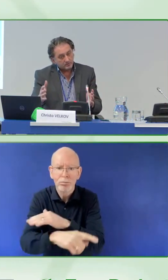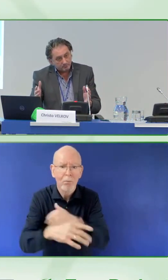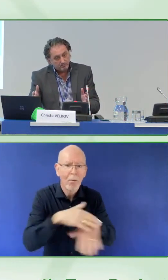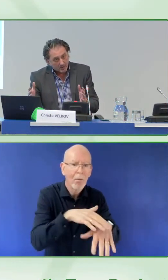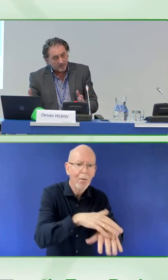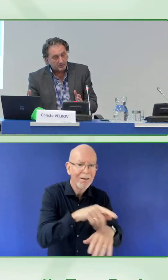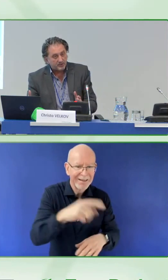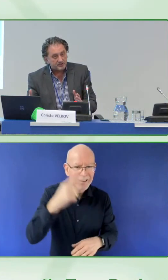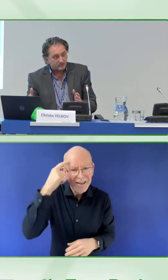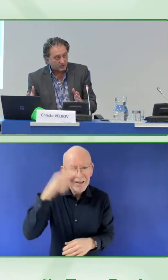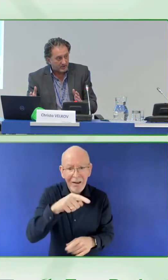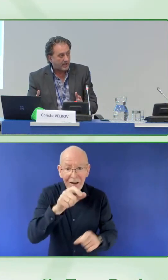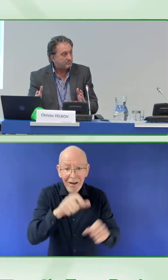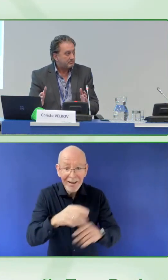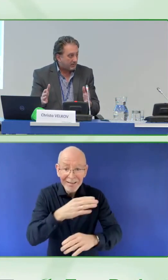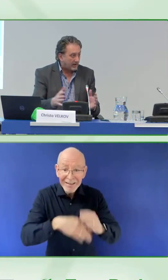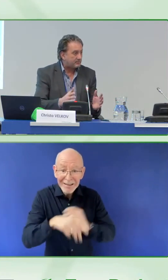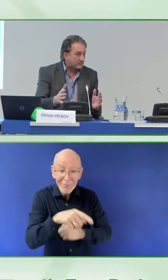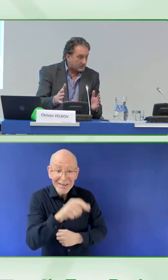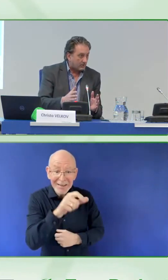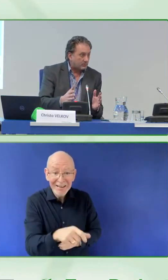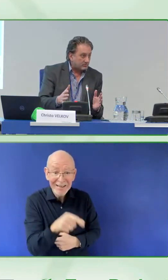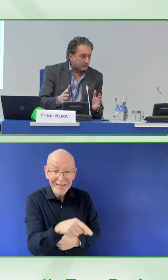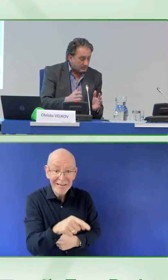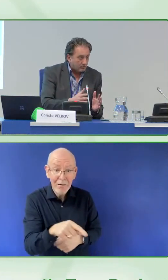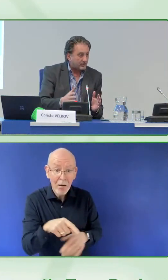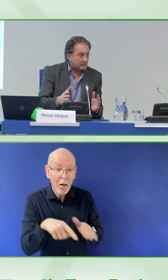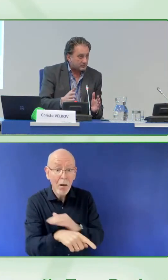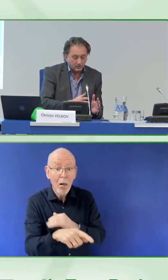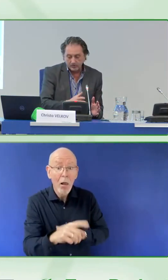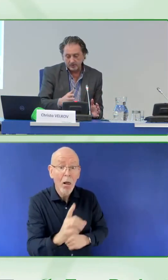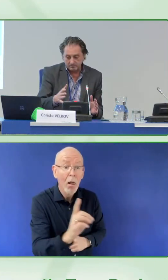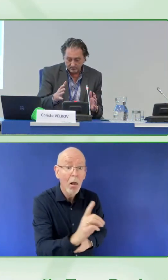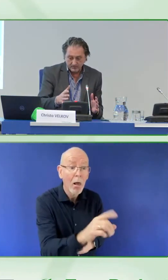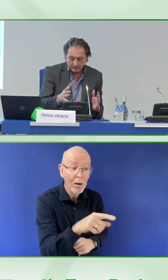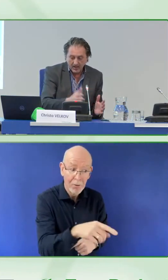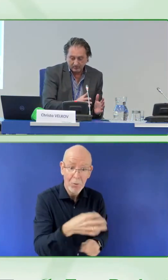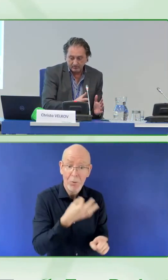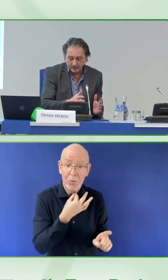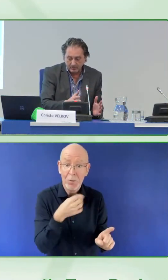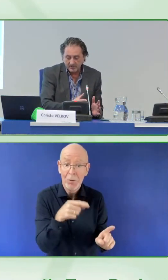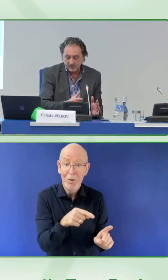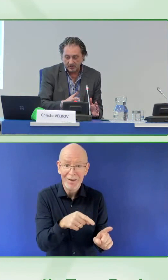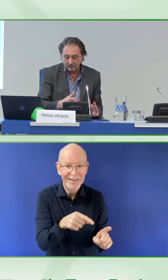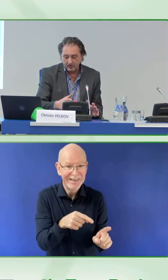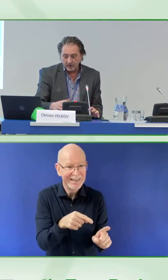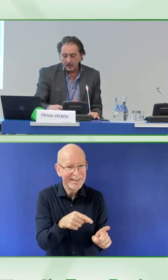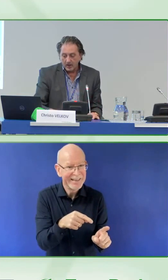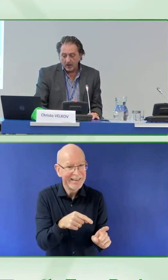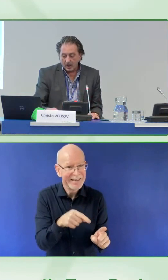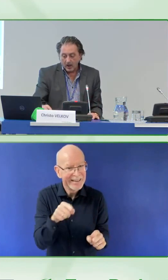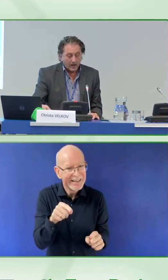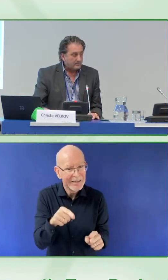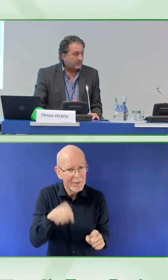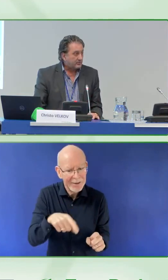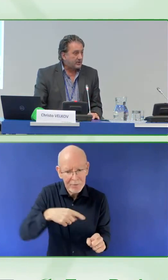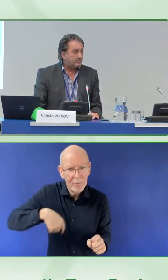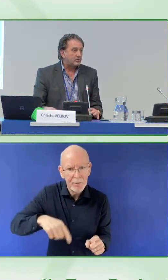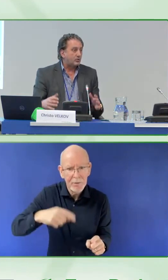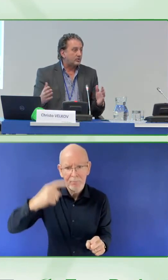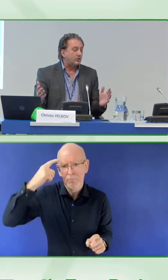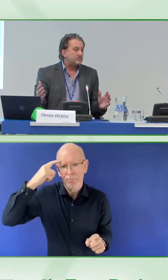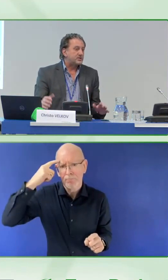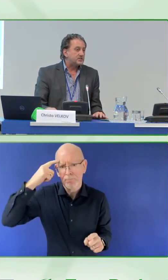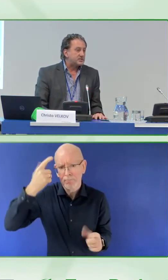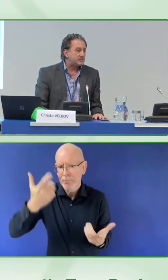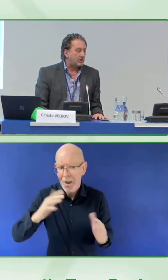the world a better place for them by, controlling the bad stuff. Think